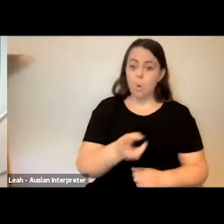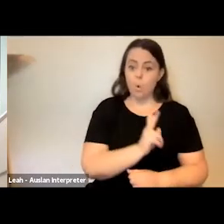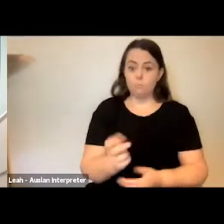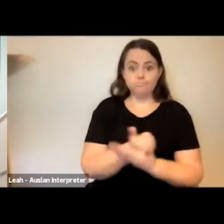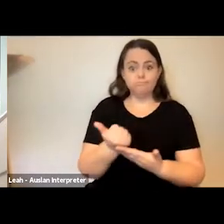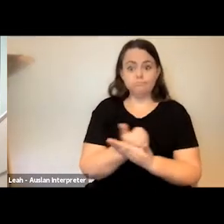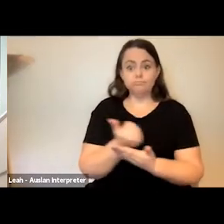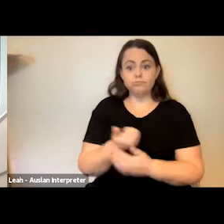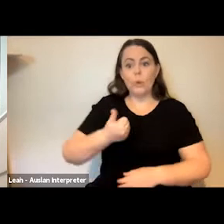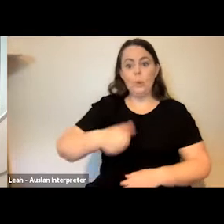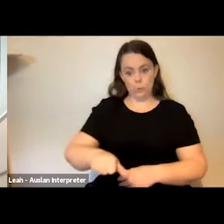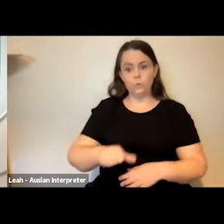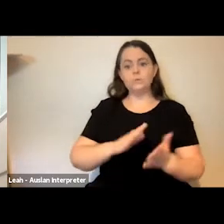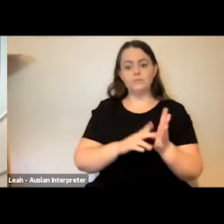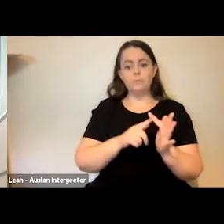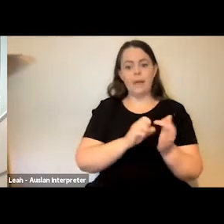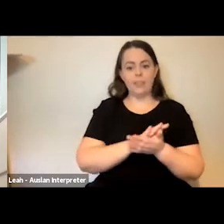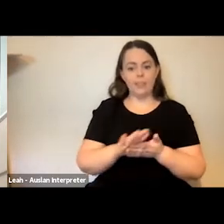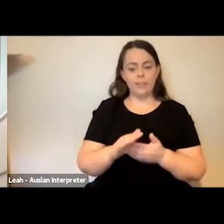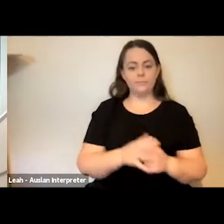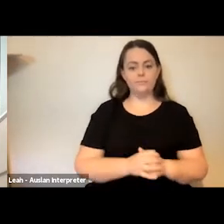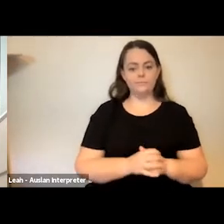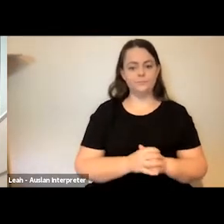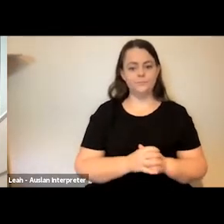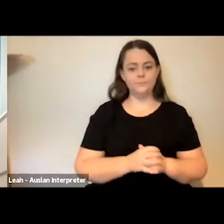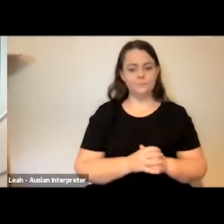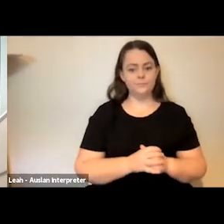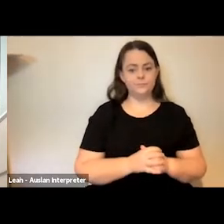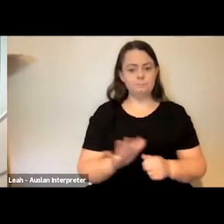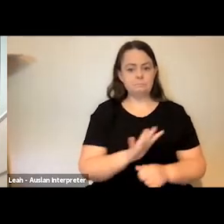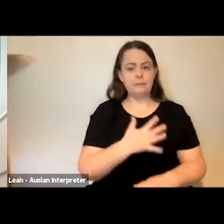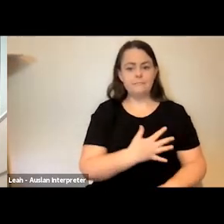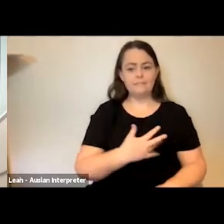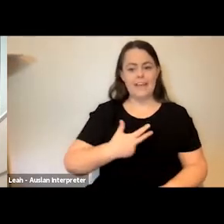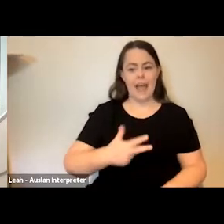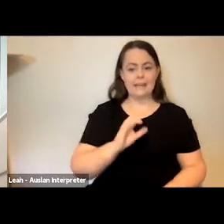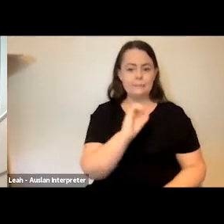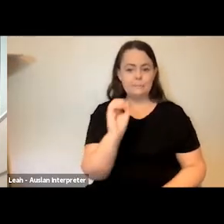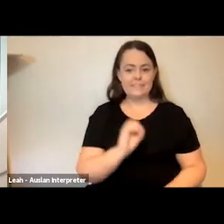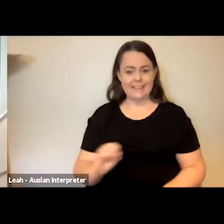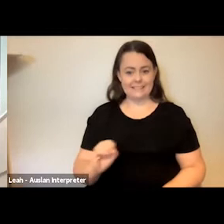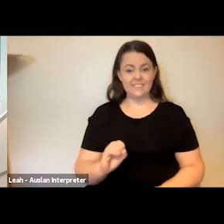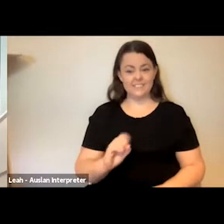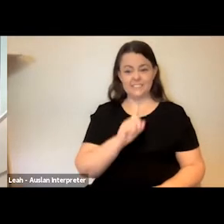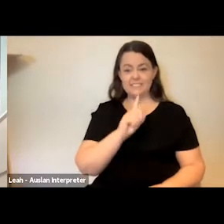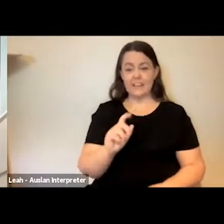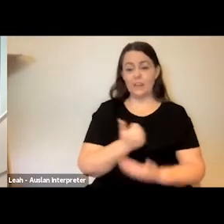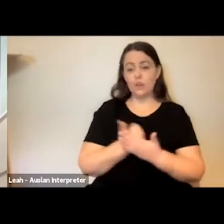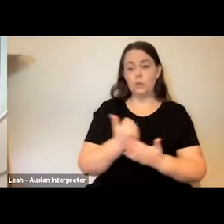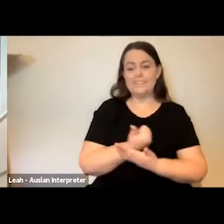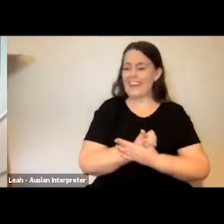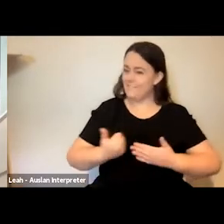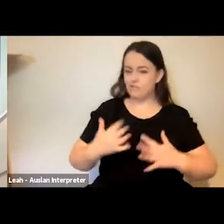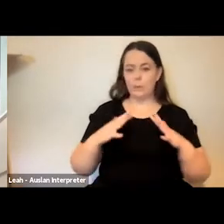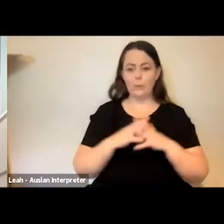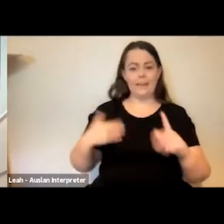of our sample of people who inject drugs increased. So 58% reported that they'd use methamphetamine weekly or more in the past